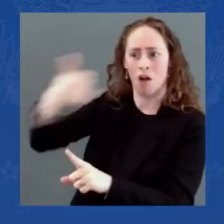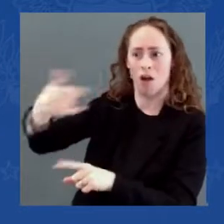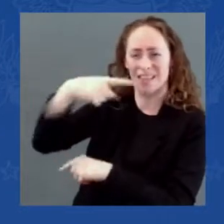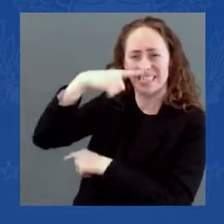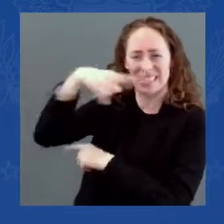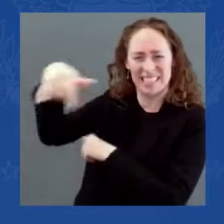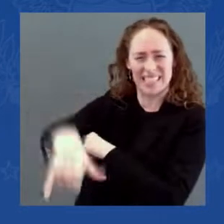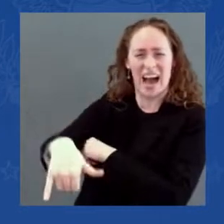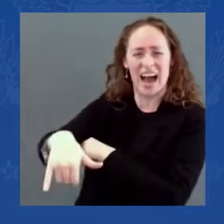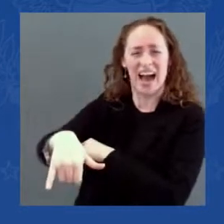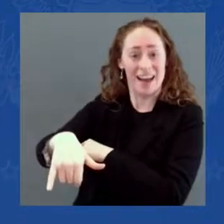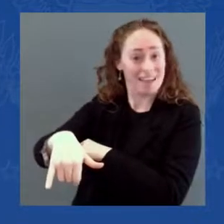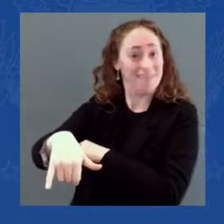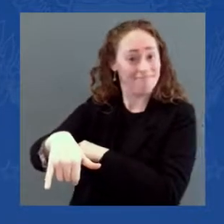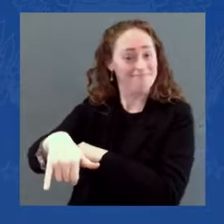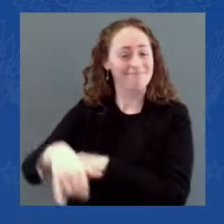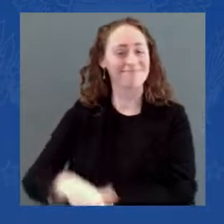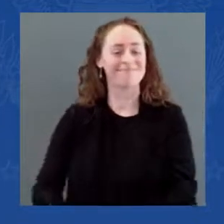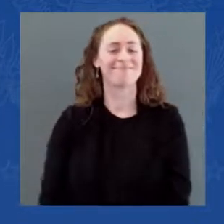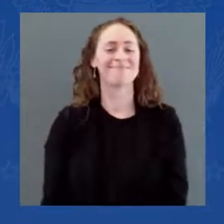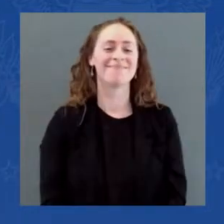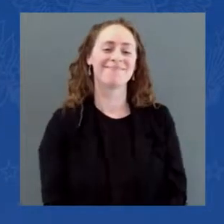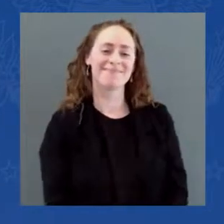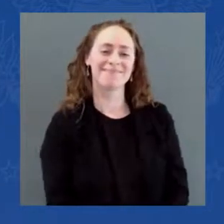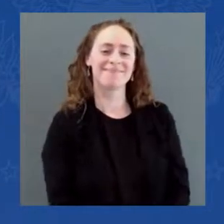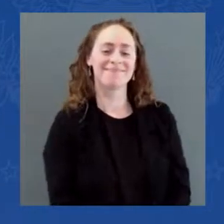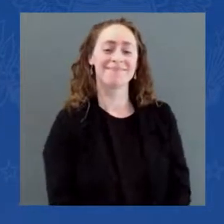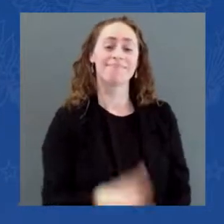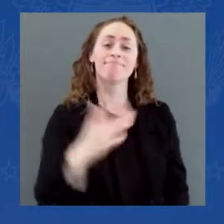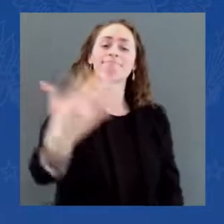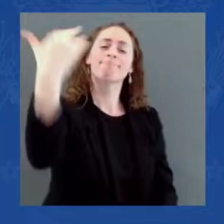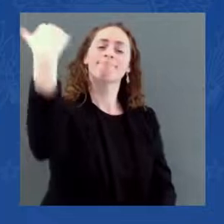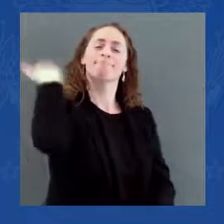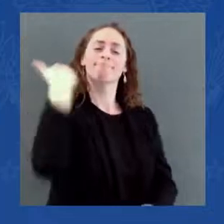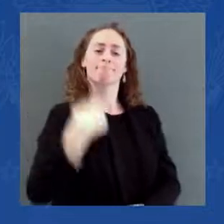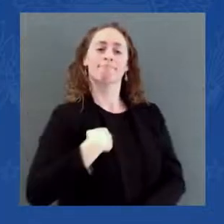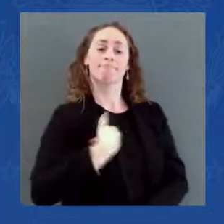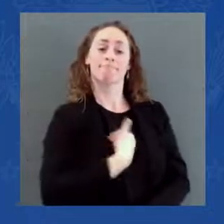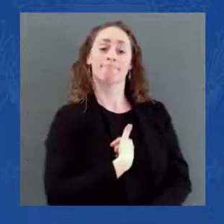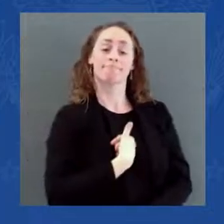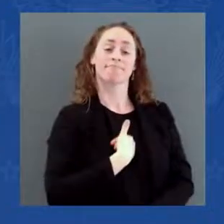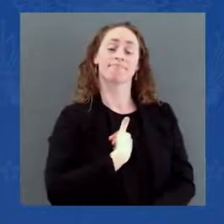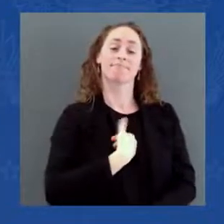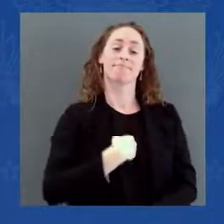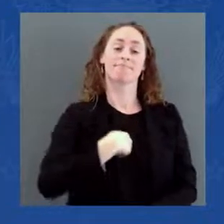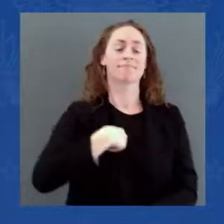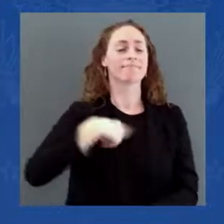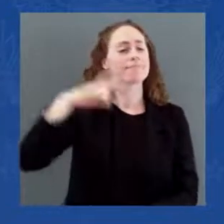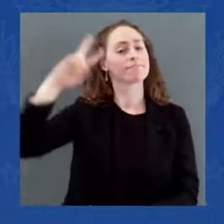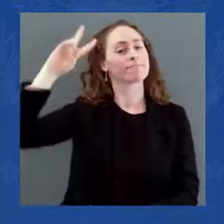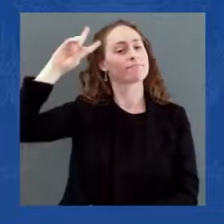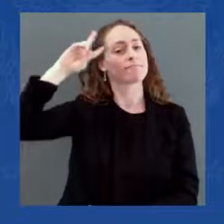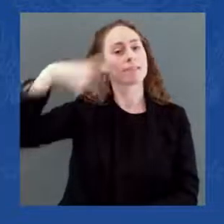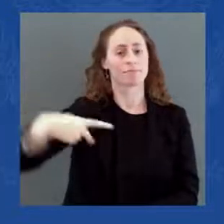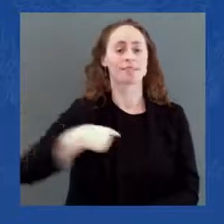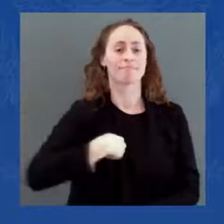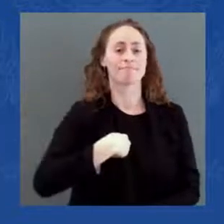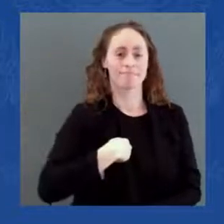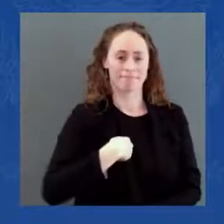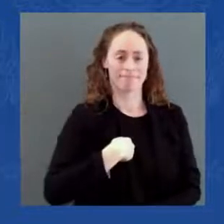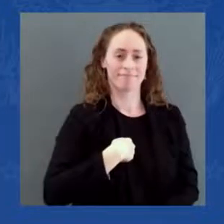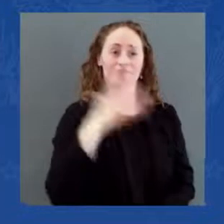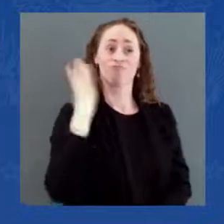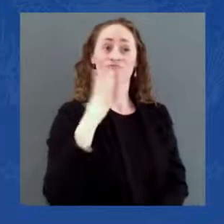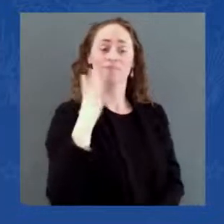to manage the Cancer Moonshot Initiative. And Dr. Collins is an incredible resource for our nation. And I'm